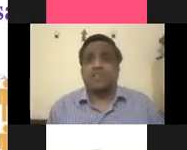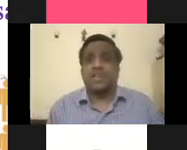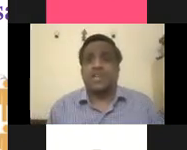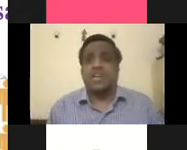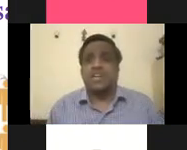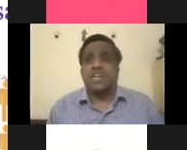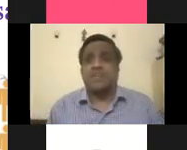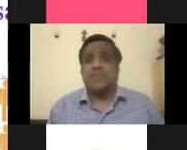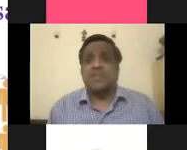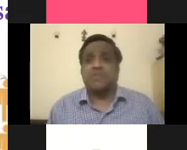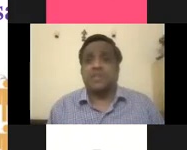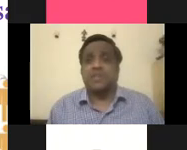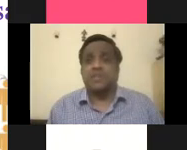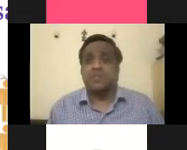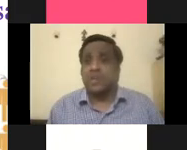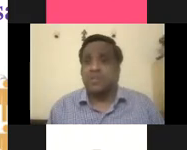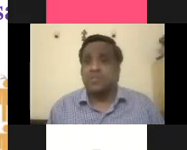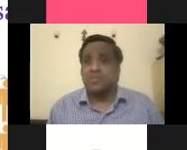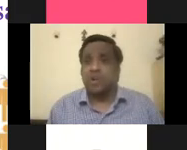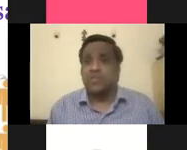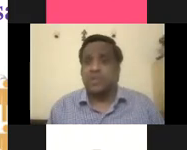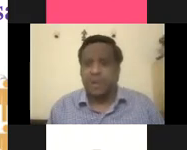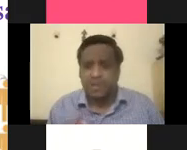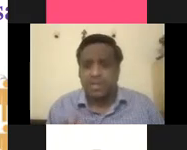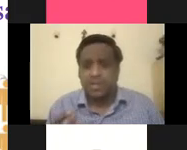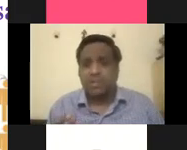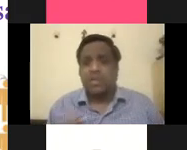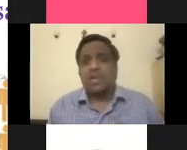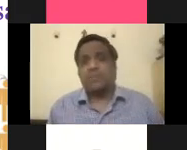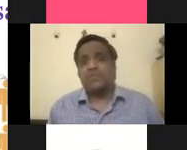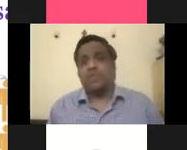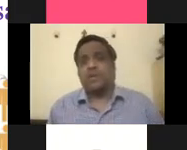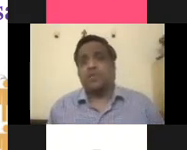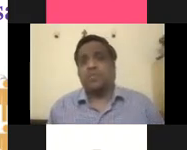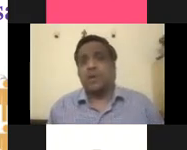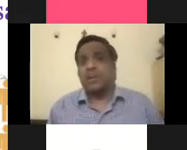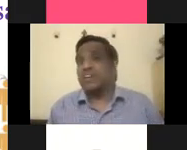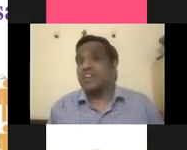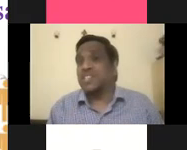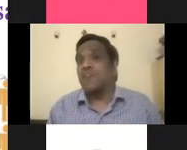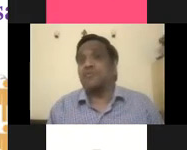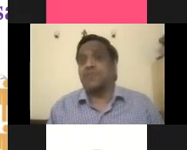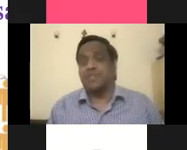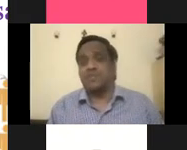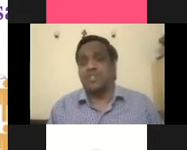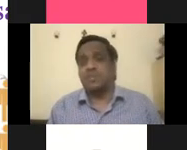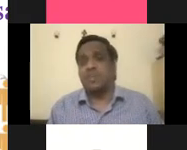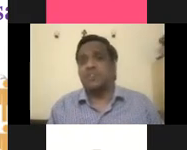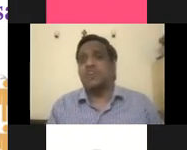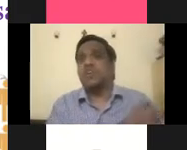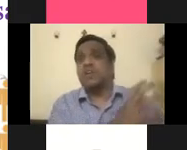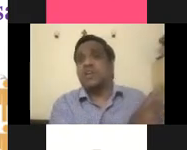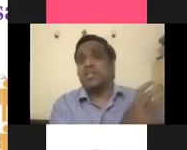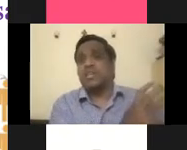staff currently in private jobs, private sector. Jobs are staff. Look at the watermelon,